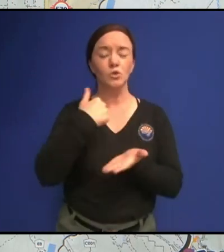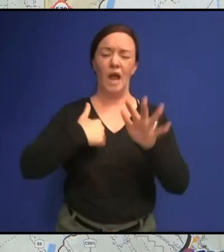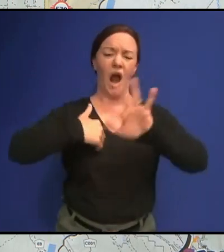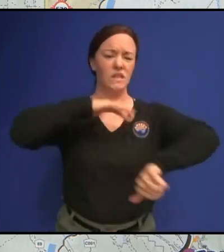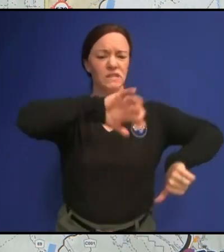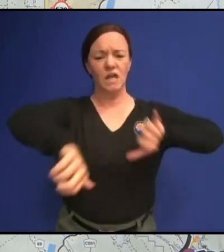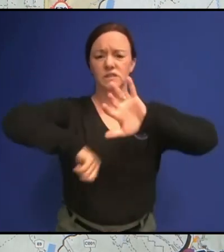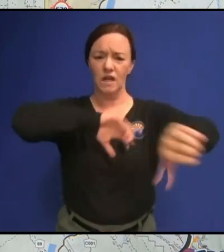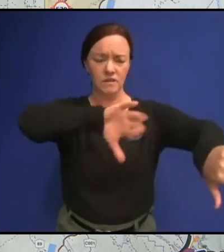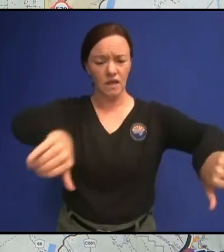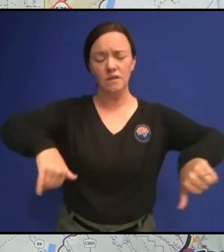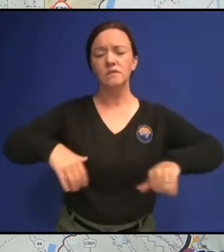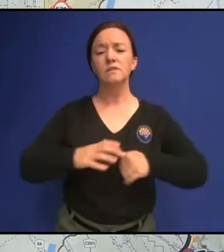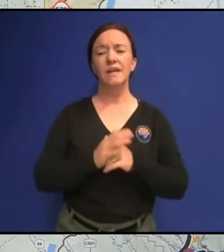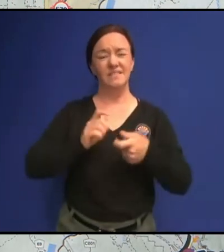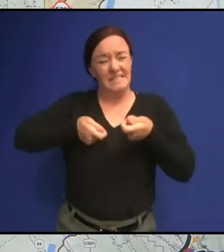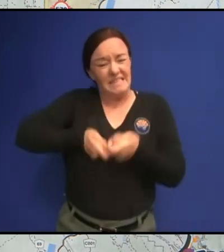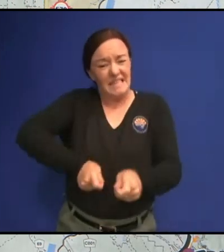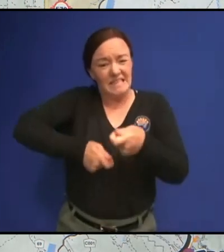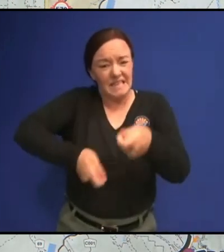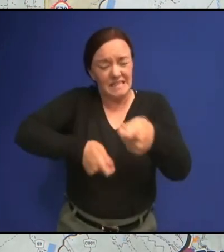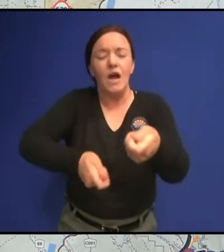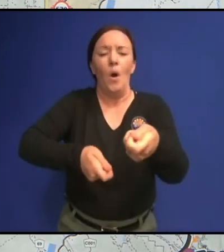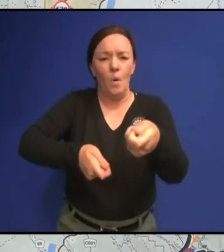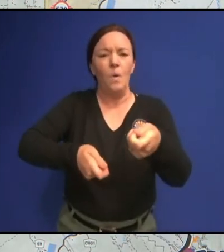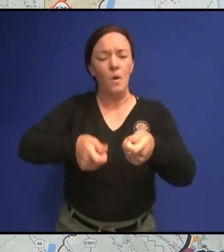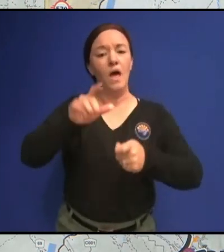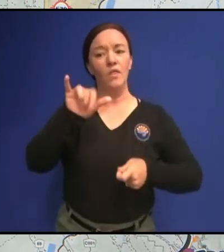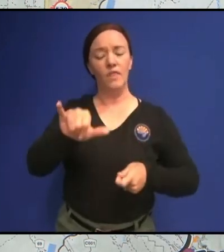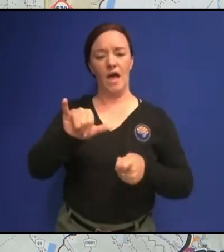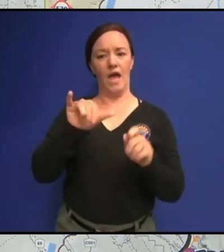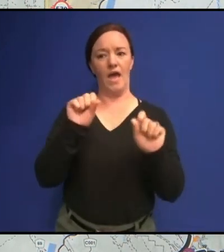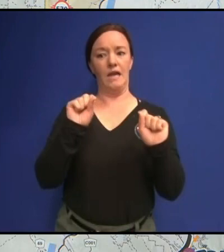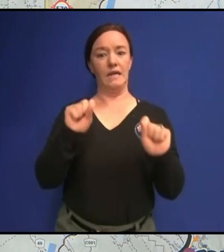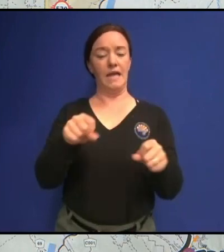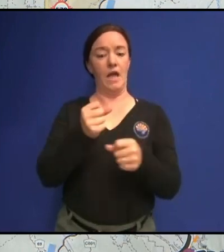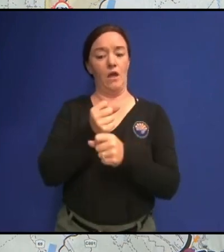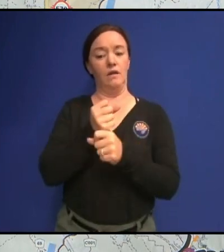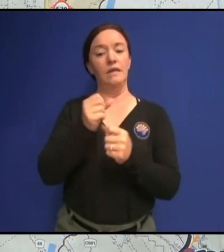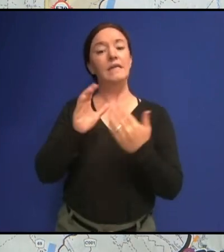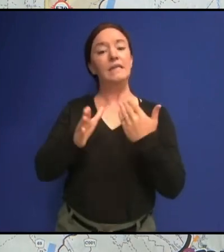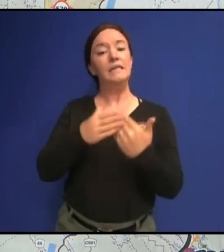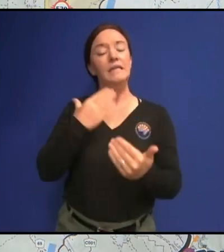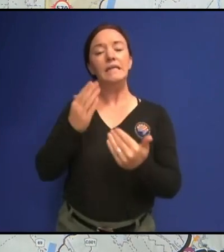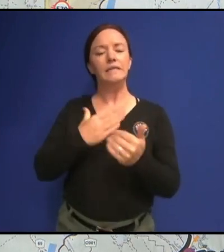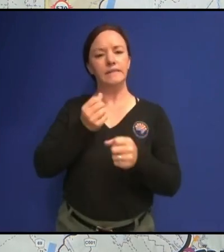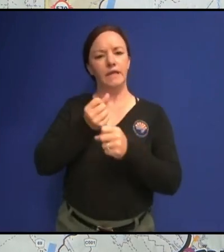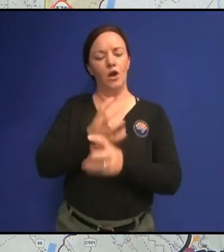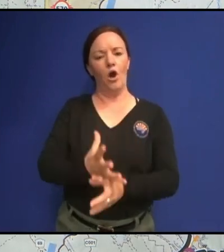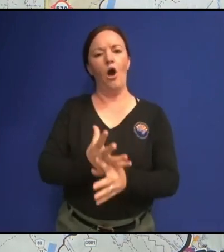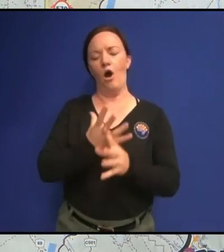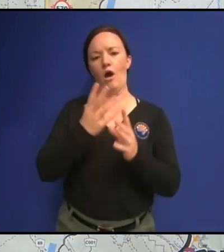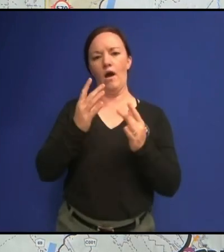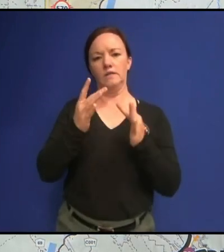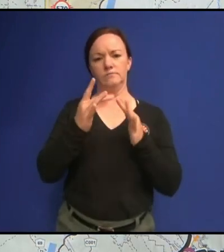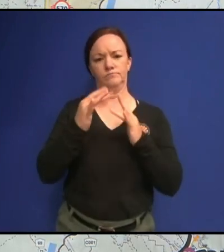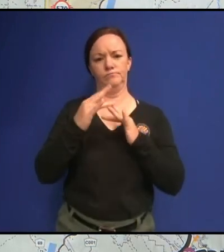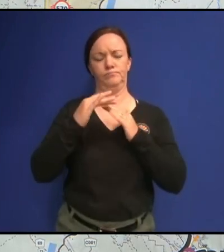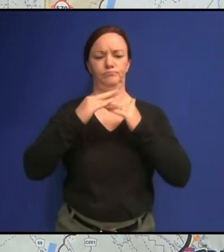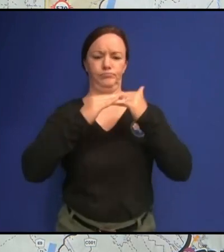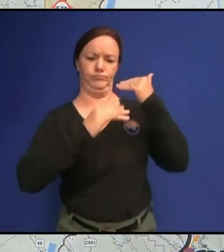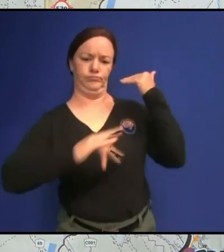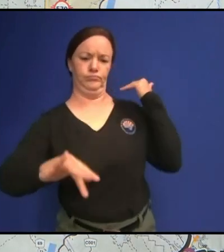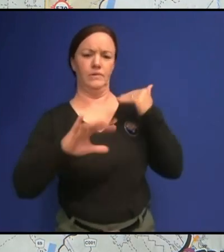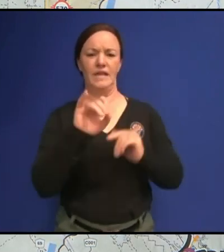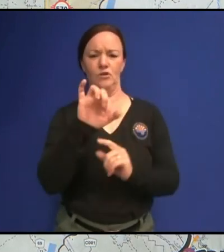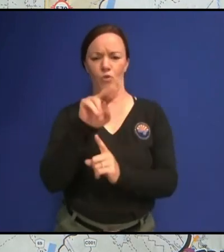and that stuff can create channels for erosion and create a lot of problems downstream that